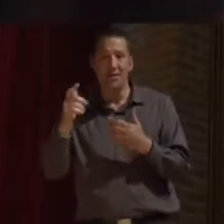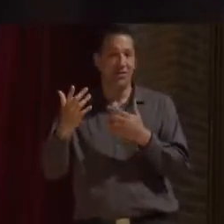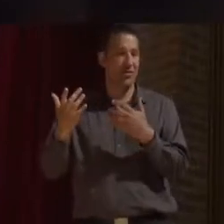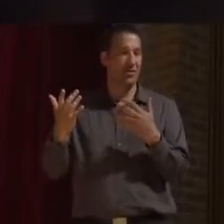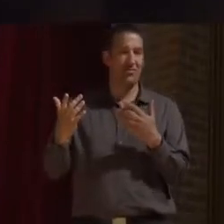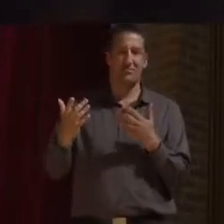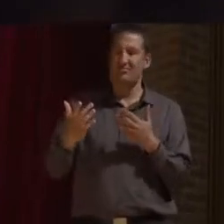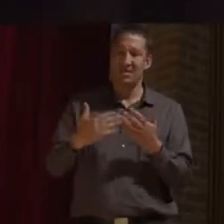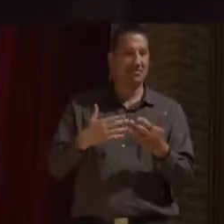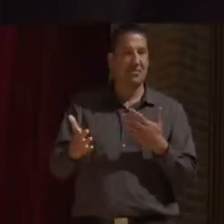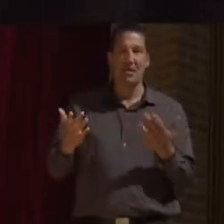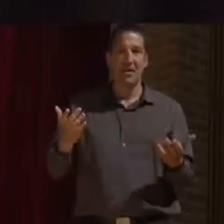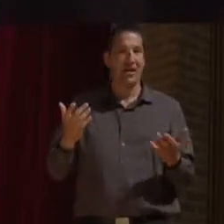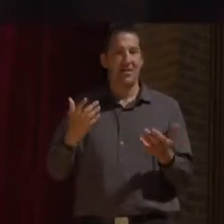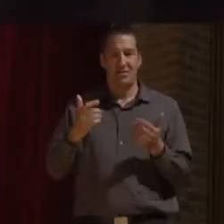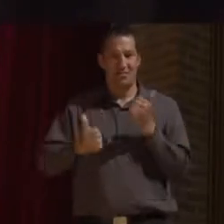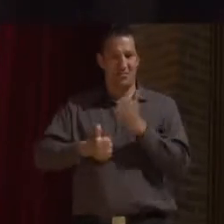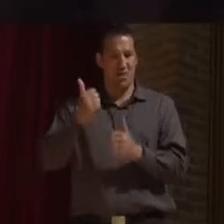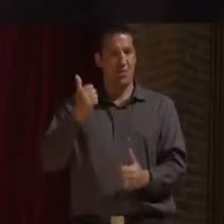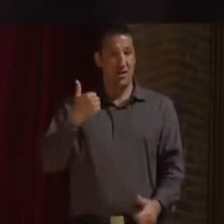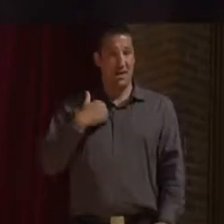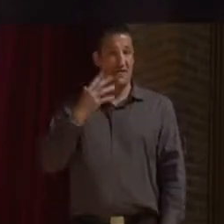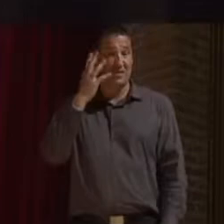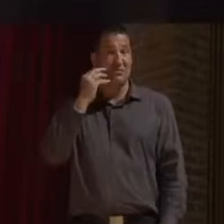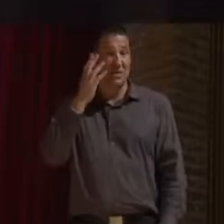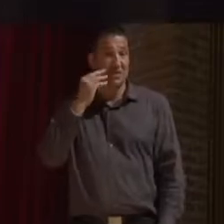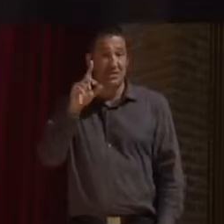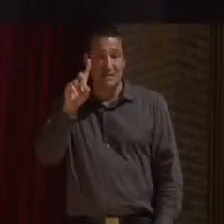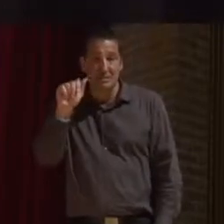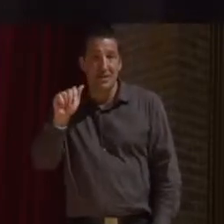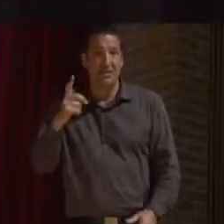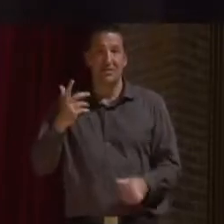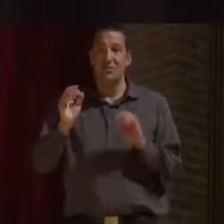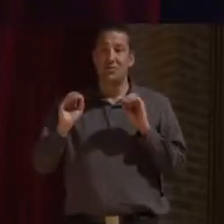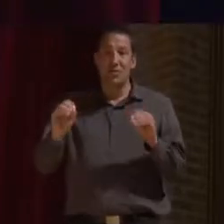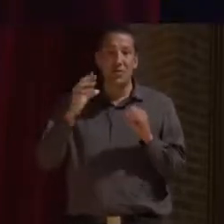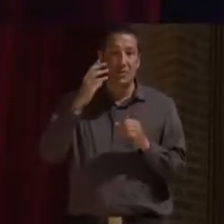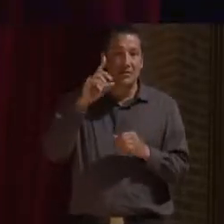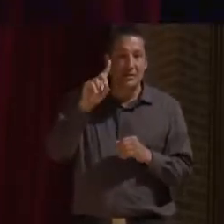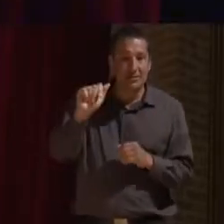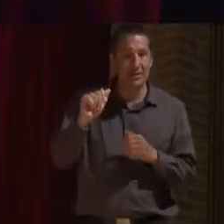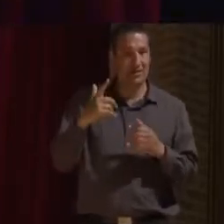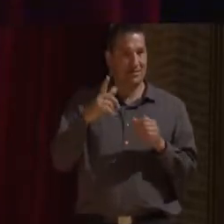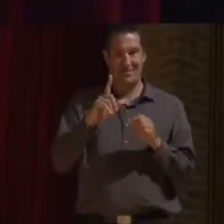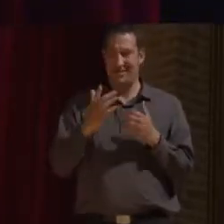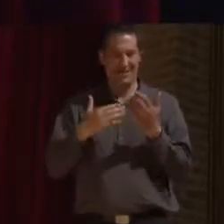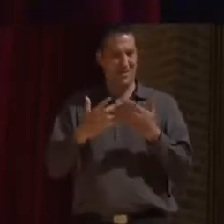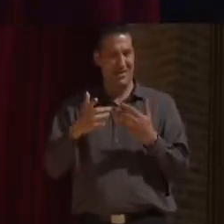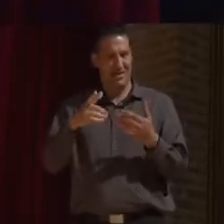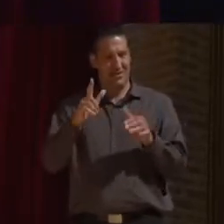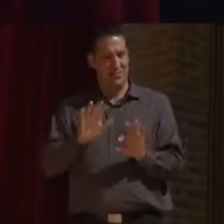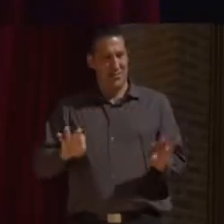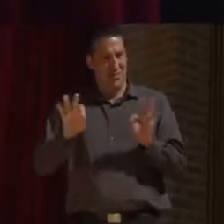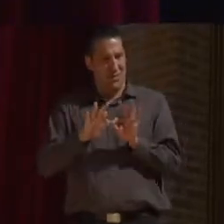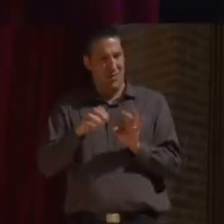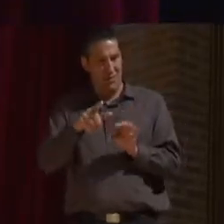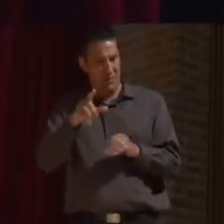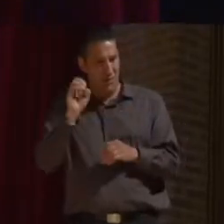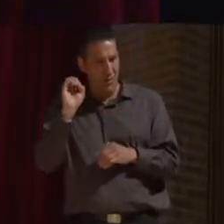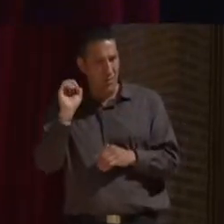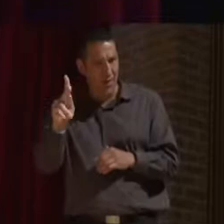because most people here have experience with disabilities and not disabilities, you want that for your child. You want to know that they are going to